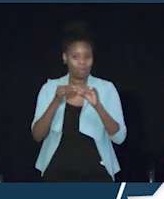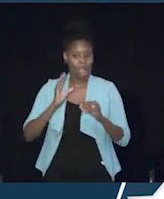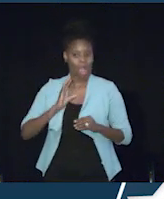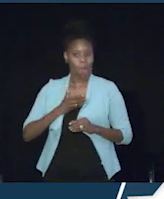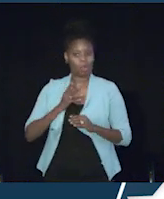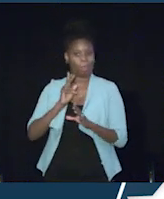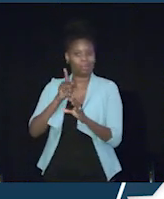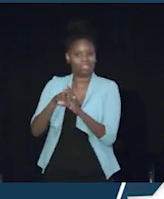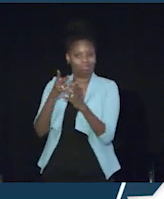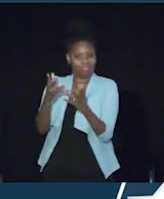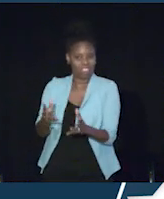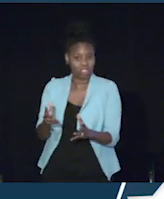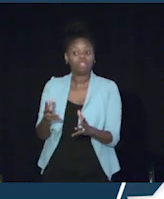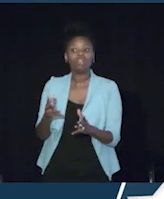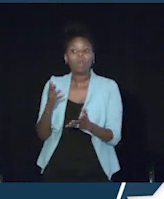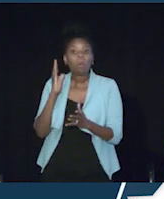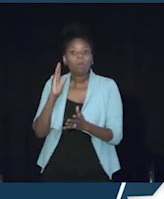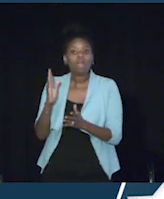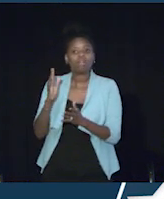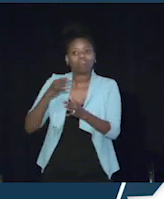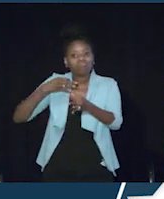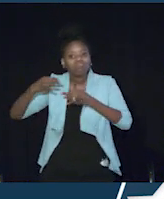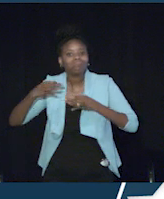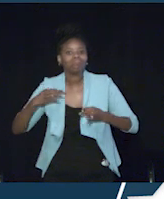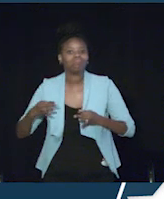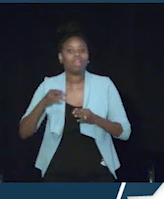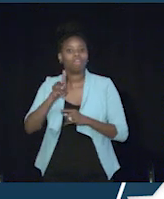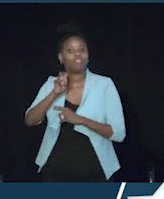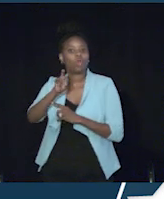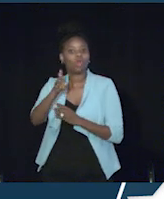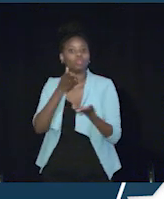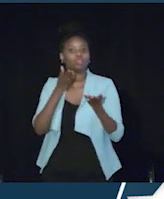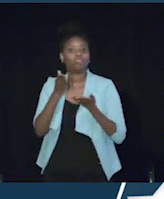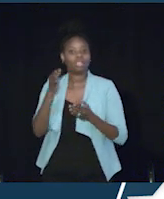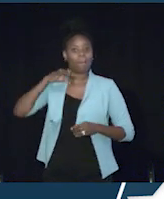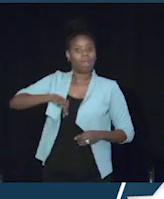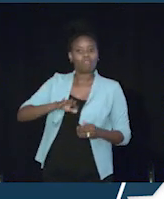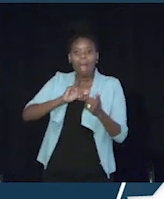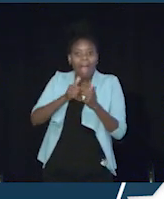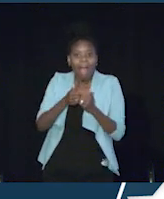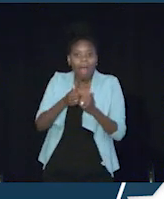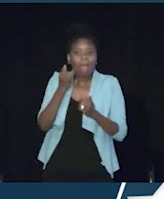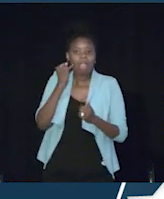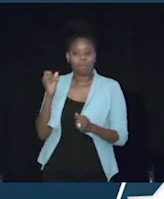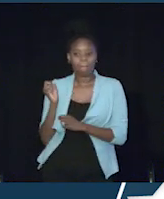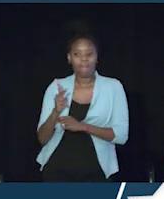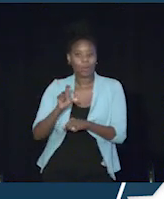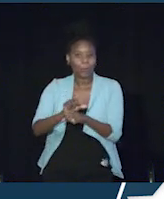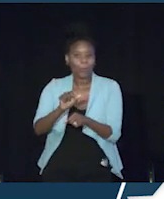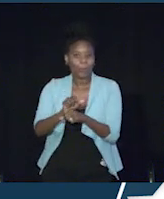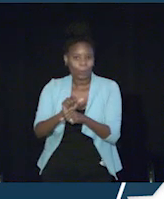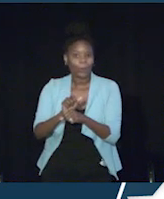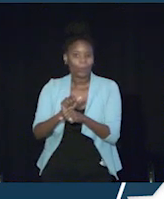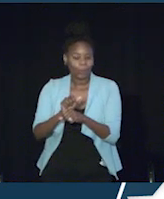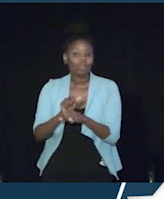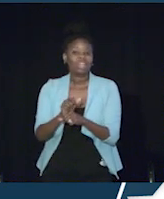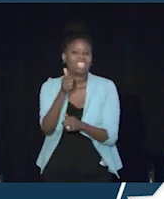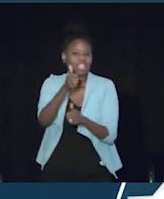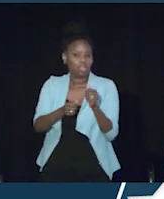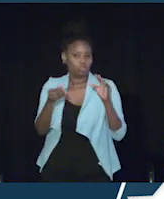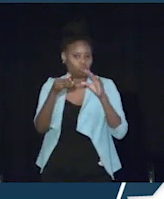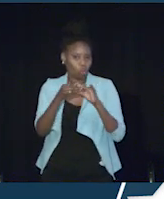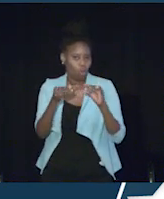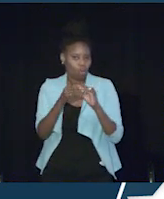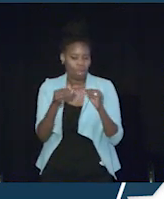illustrate how VR services can help individuals return to the workforce. Each of these participants, I think you're going to see, has